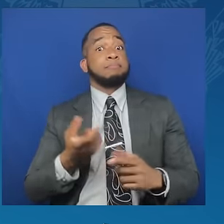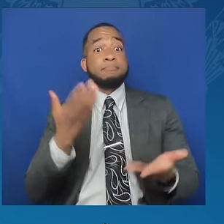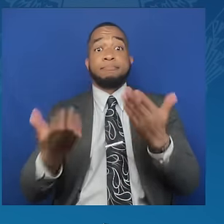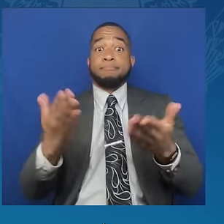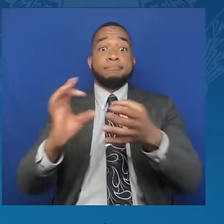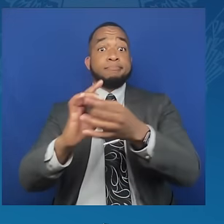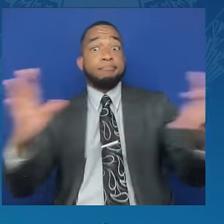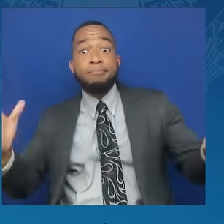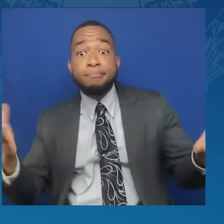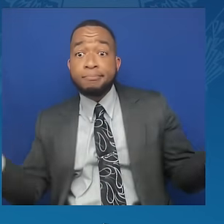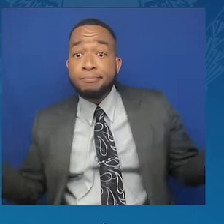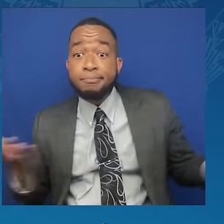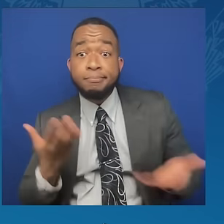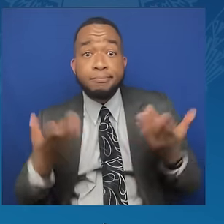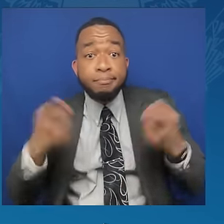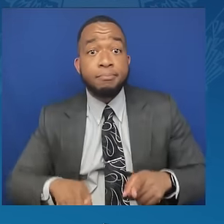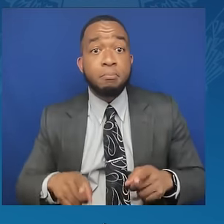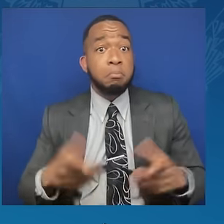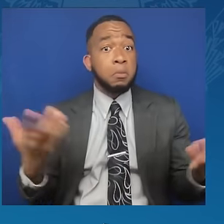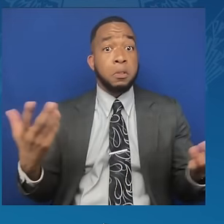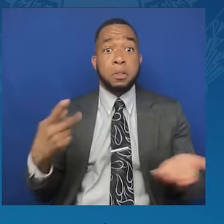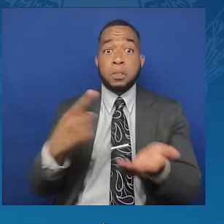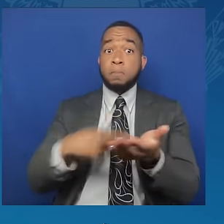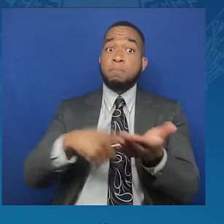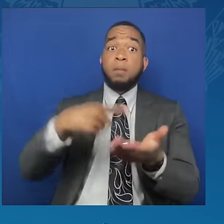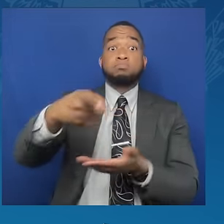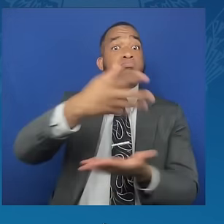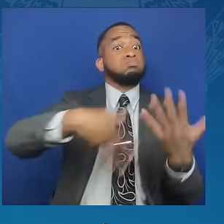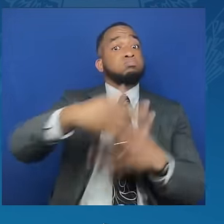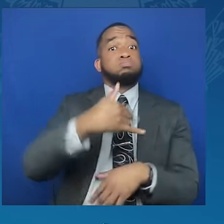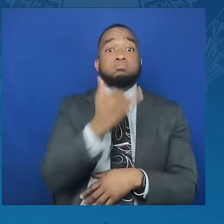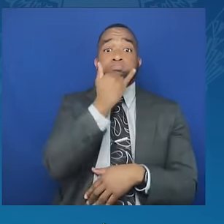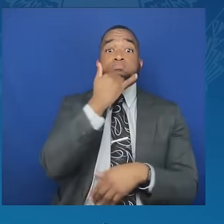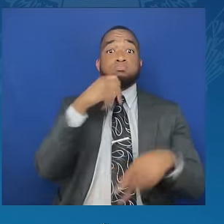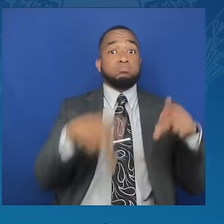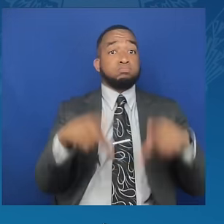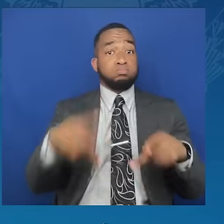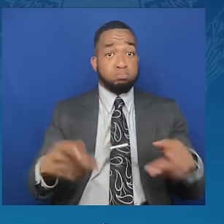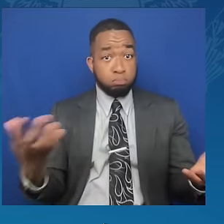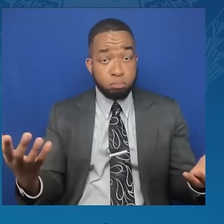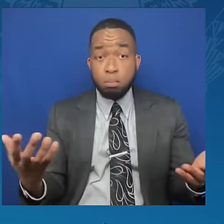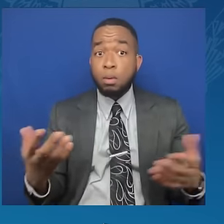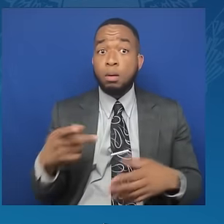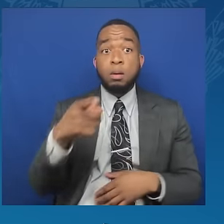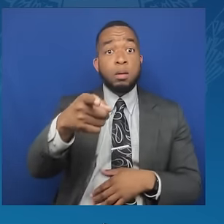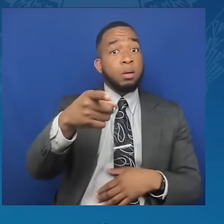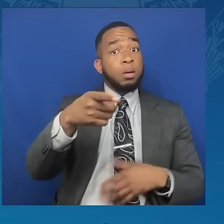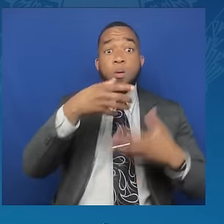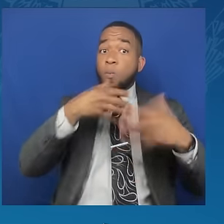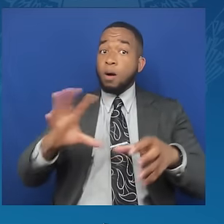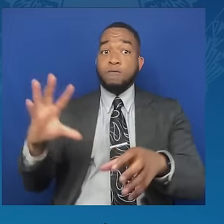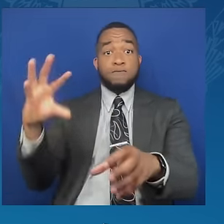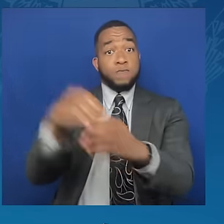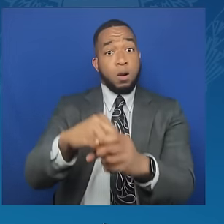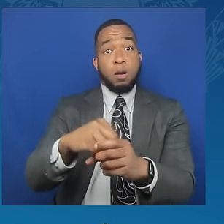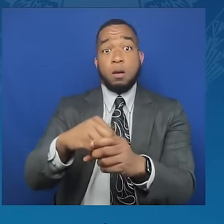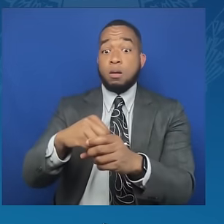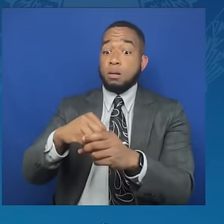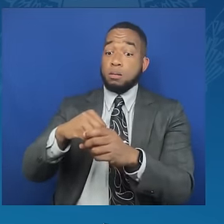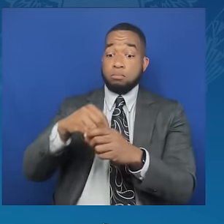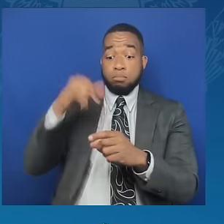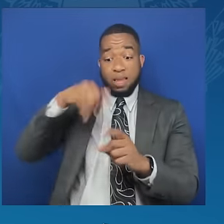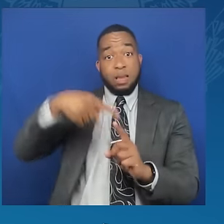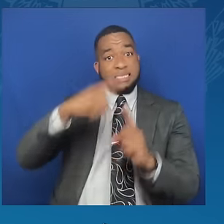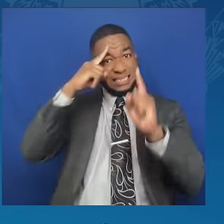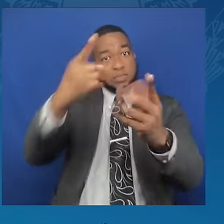folks. They don't want you to be in the movement. They don't want you to be successful. And all